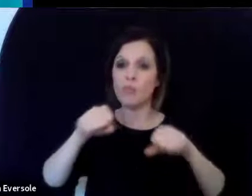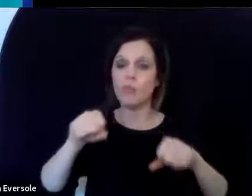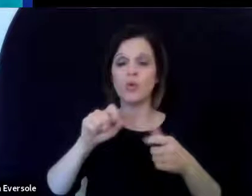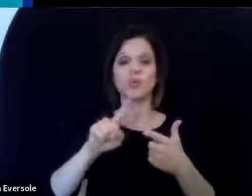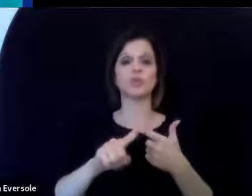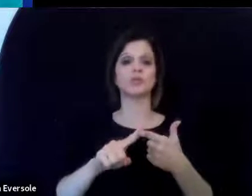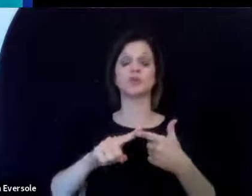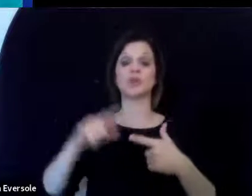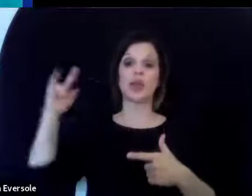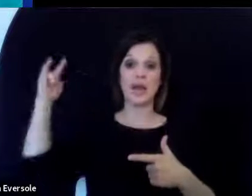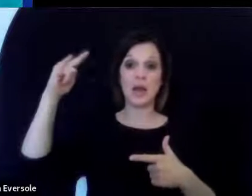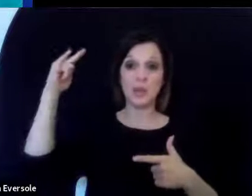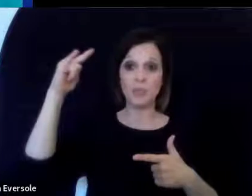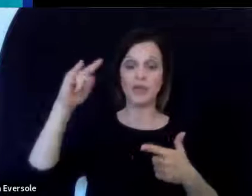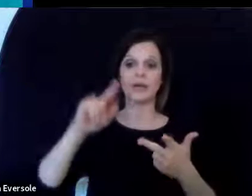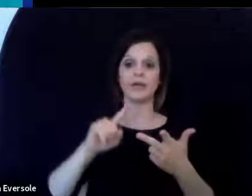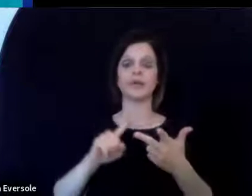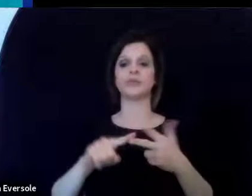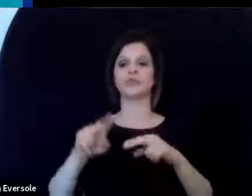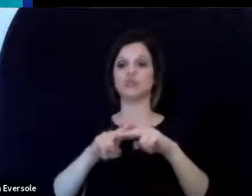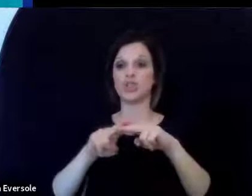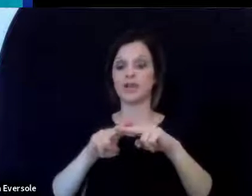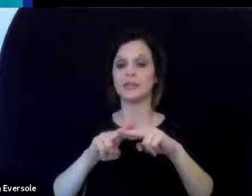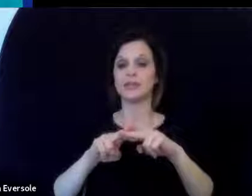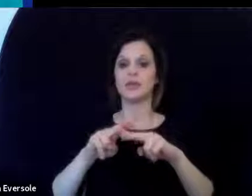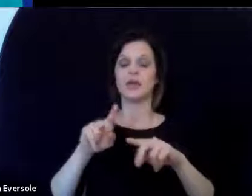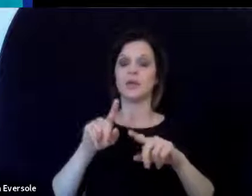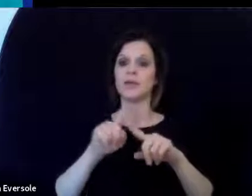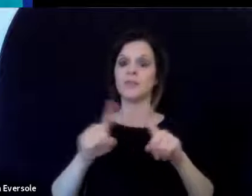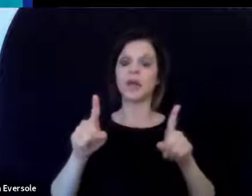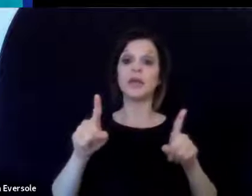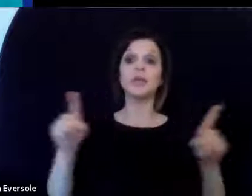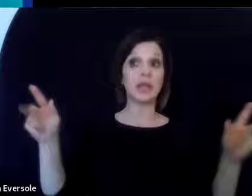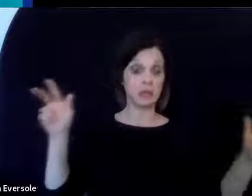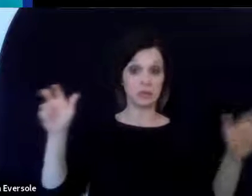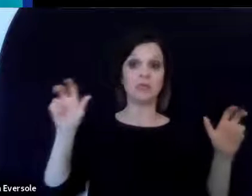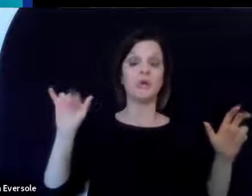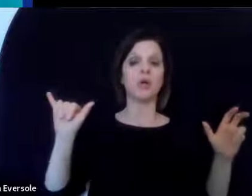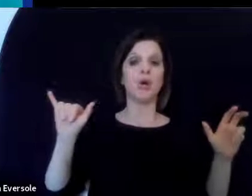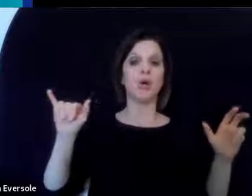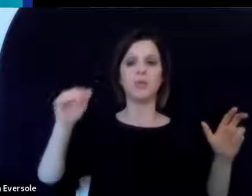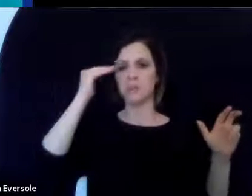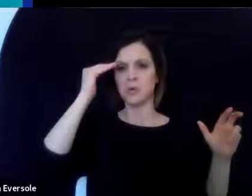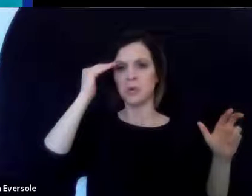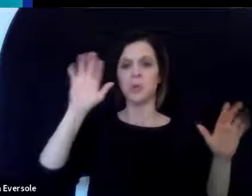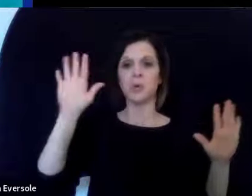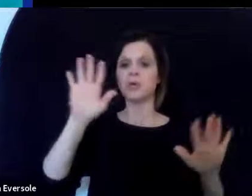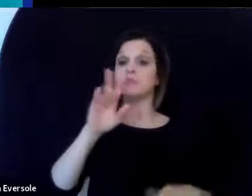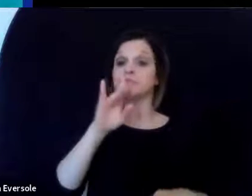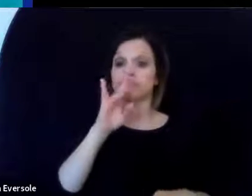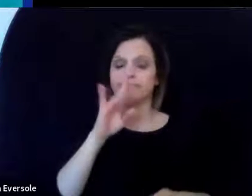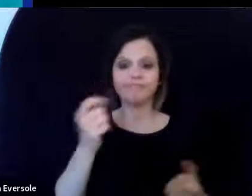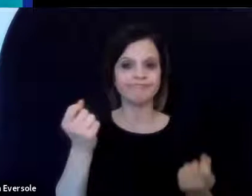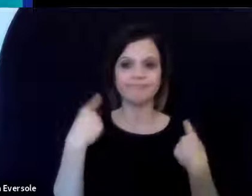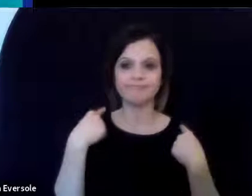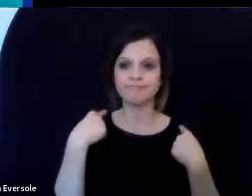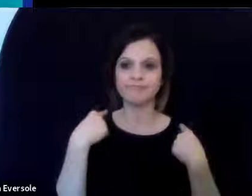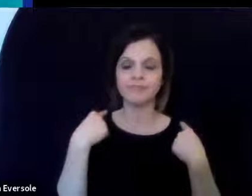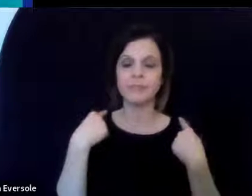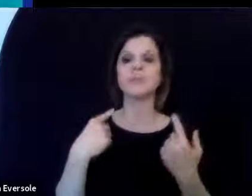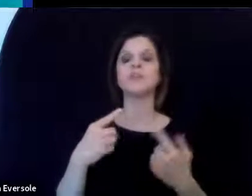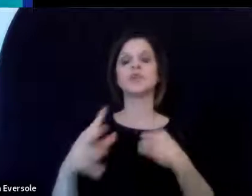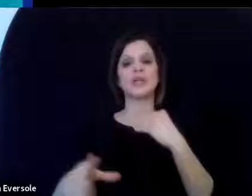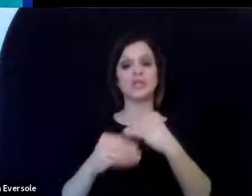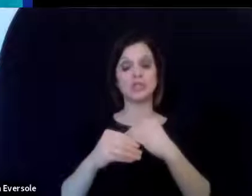they might not have hearing in the range that is the speech range. And so in addition to all the things that Megan said, which